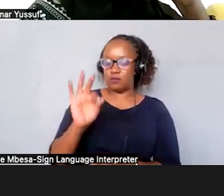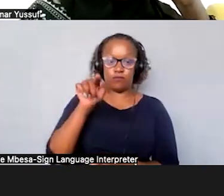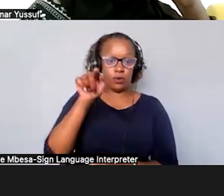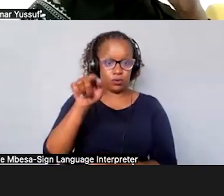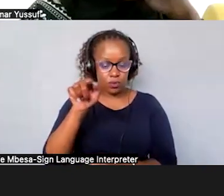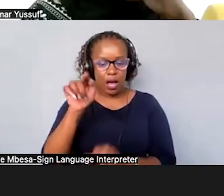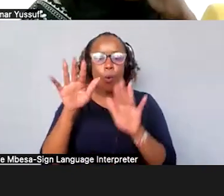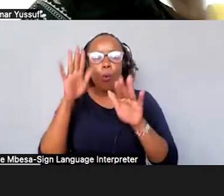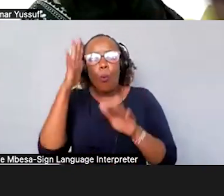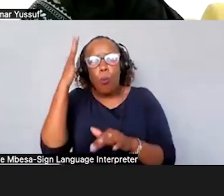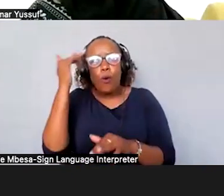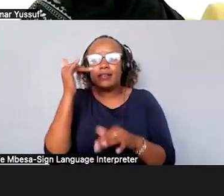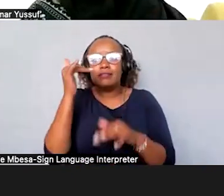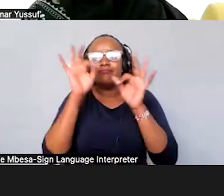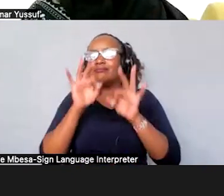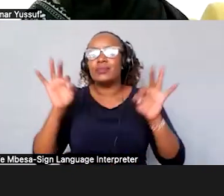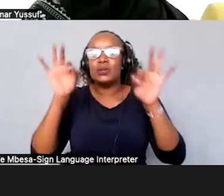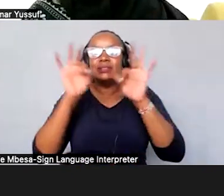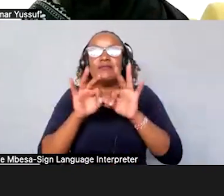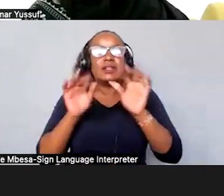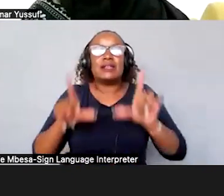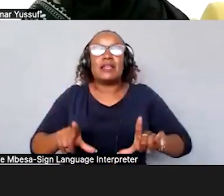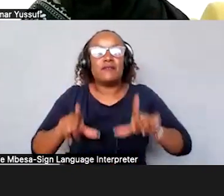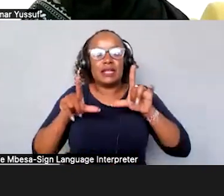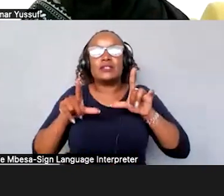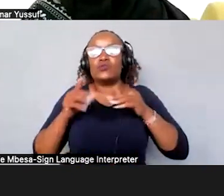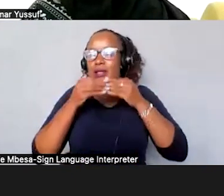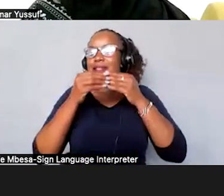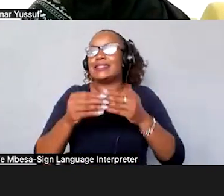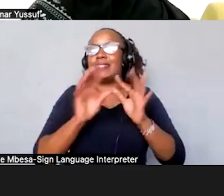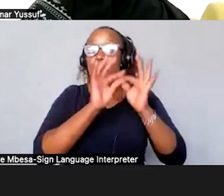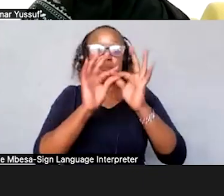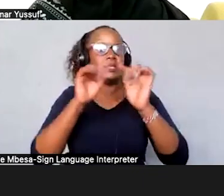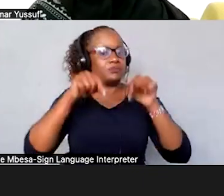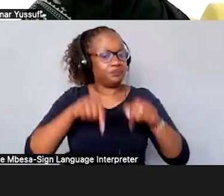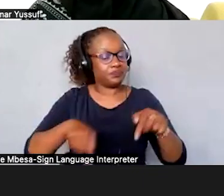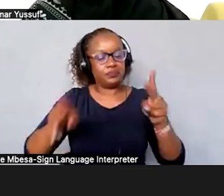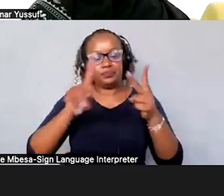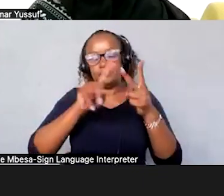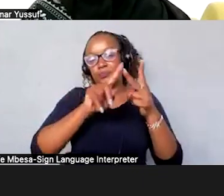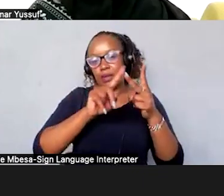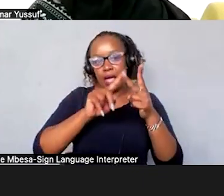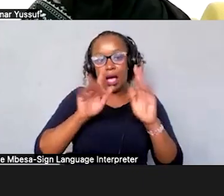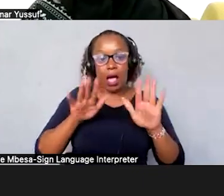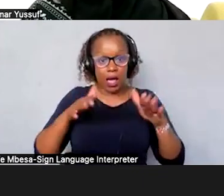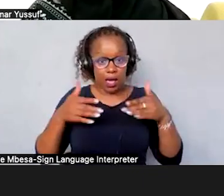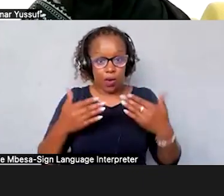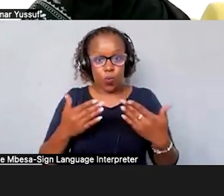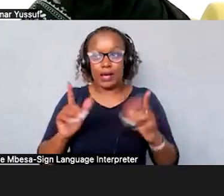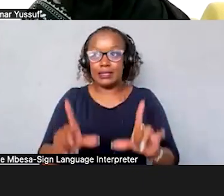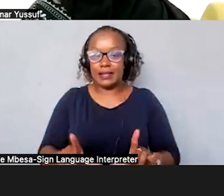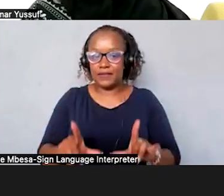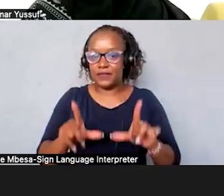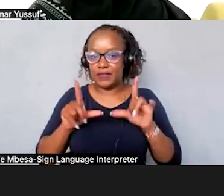lead the movement to end FGM? And secondly, how are survivors delivering change in